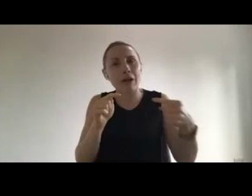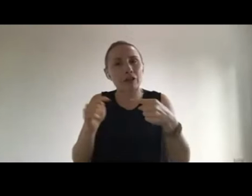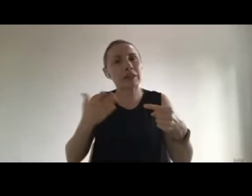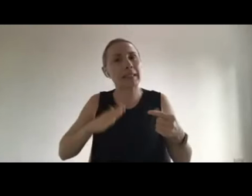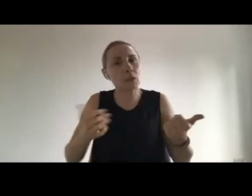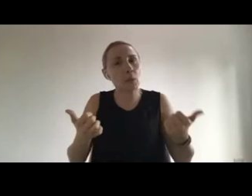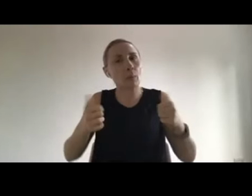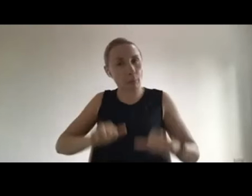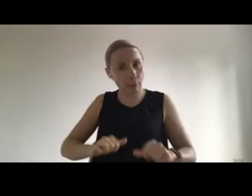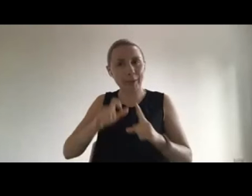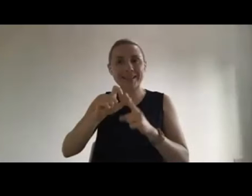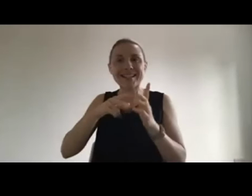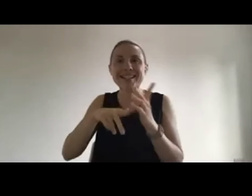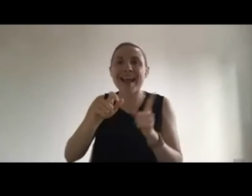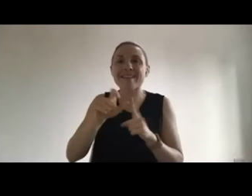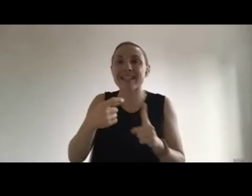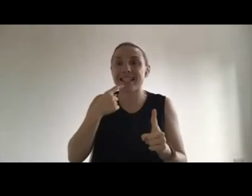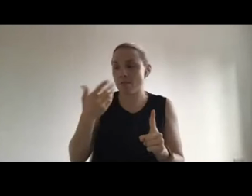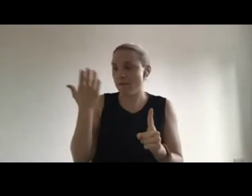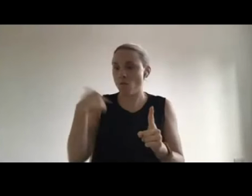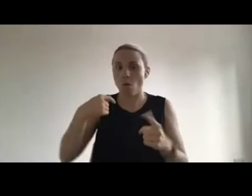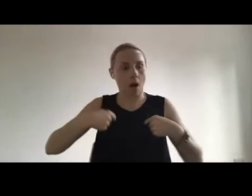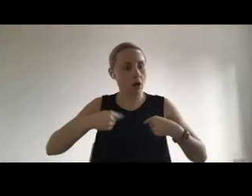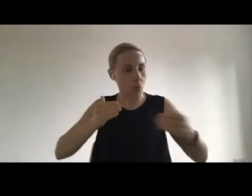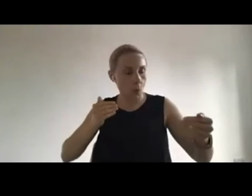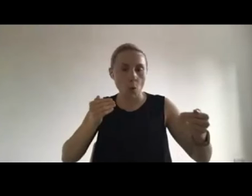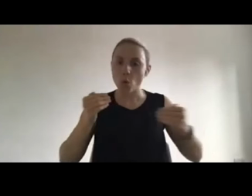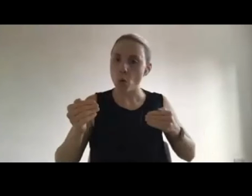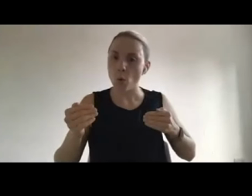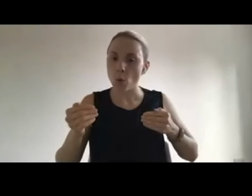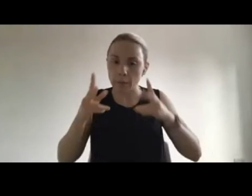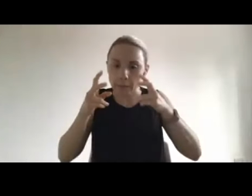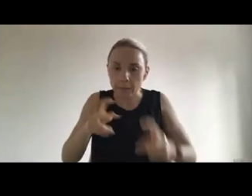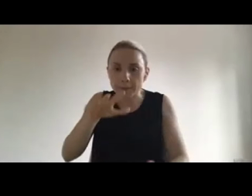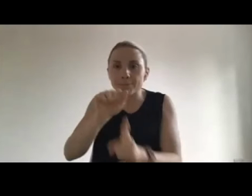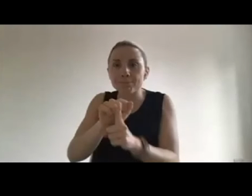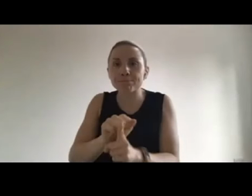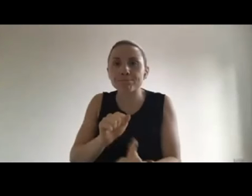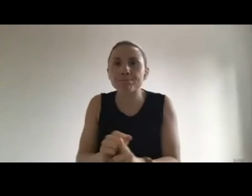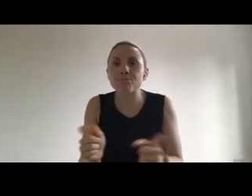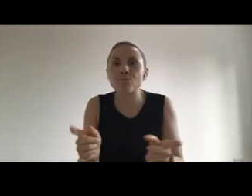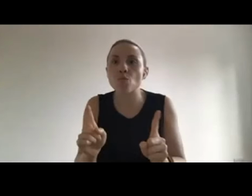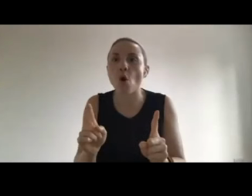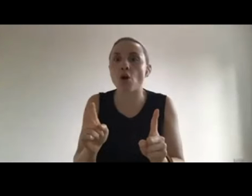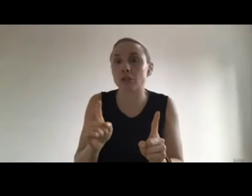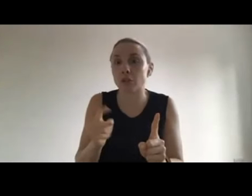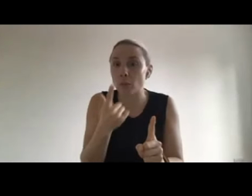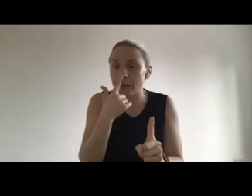our advances in our ability to identify the site of lesion